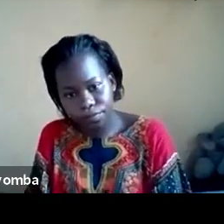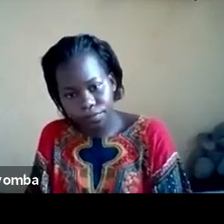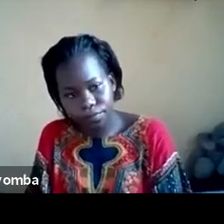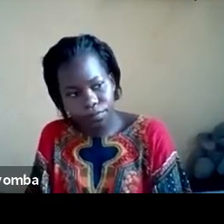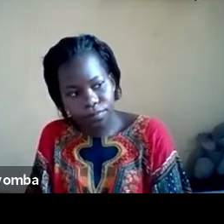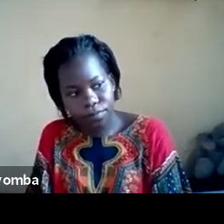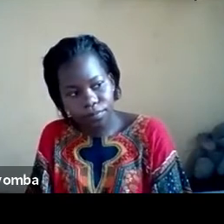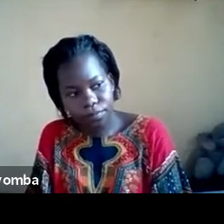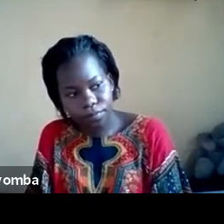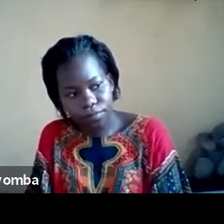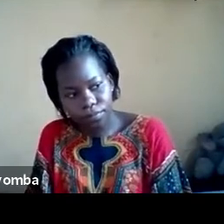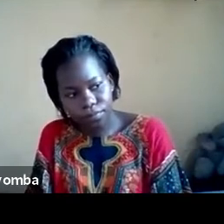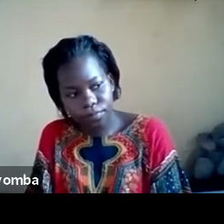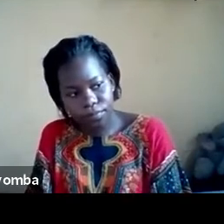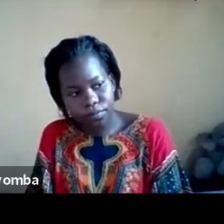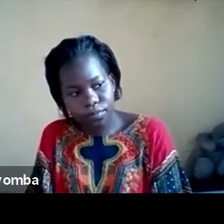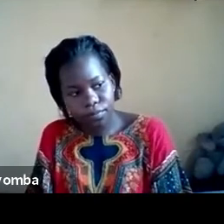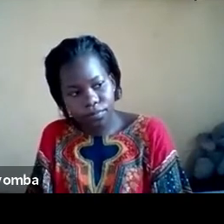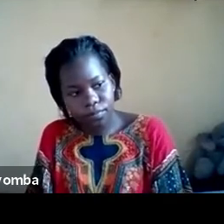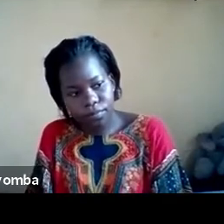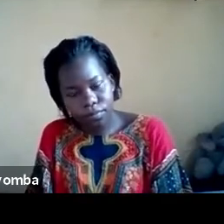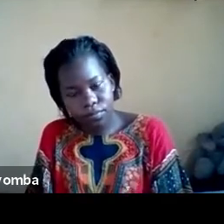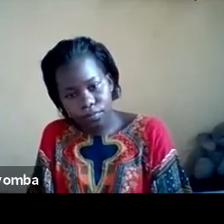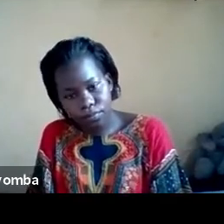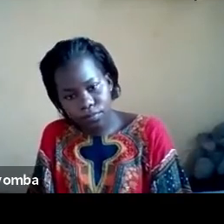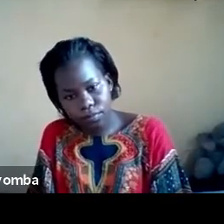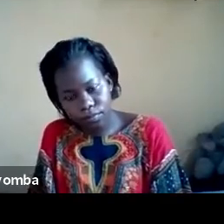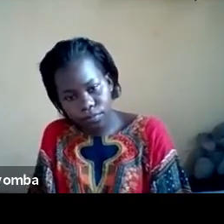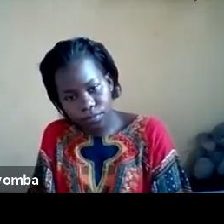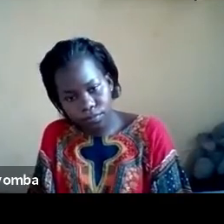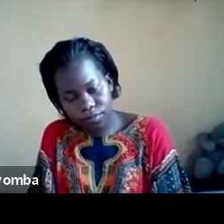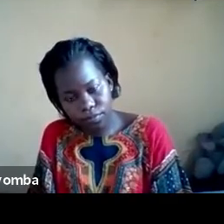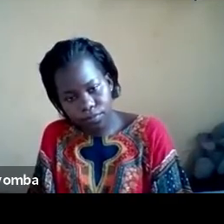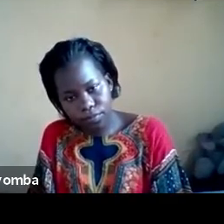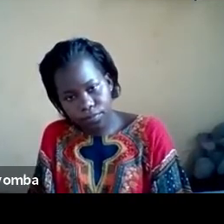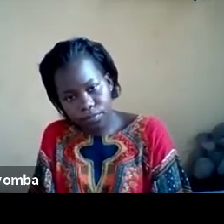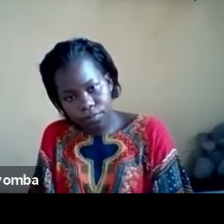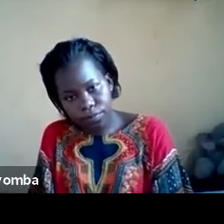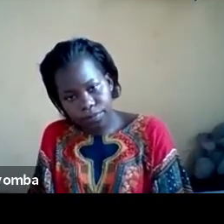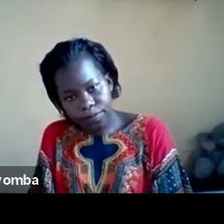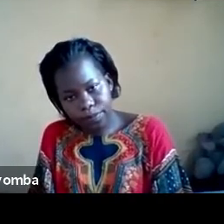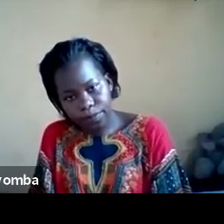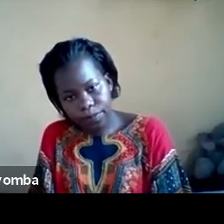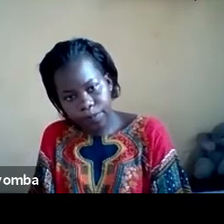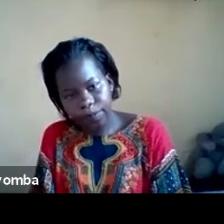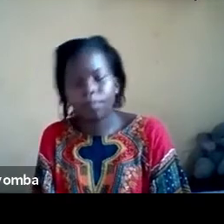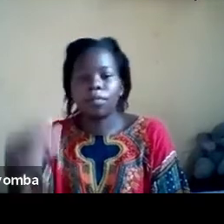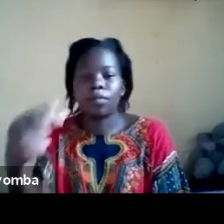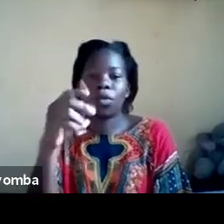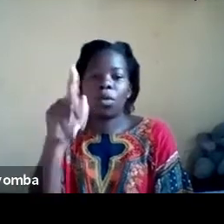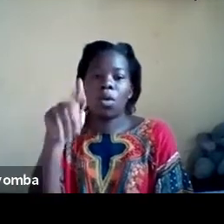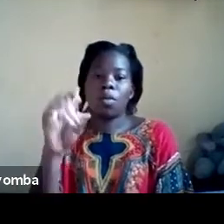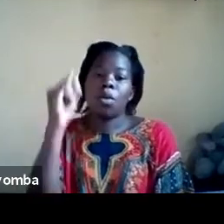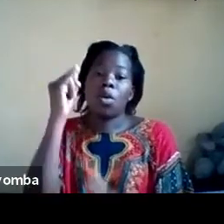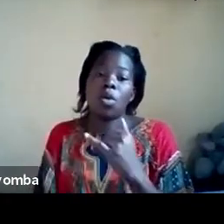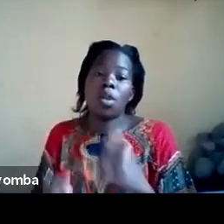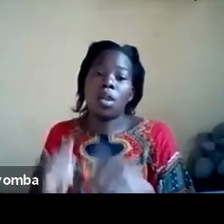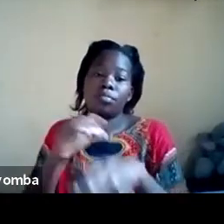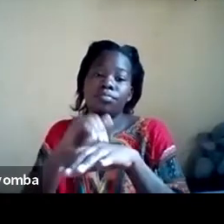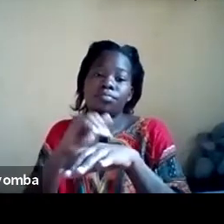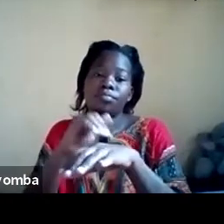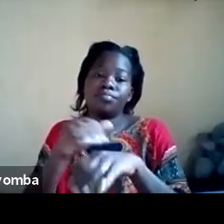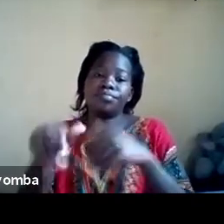Okay, as Naomi figures out the unmute button, Hope, your last thoughts to our participants today. Yeah, thank